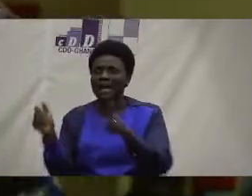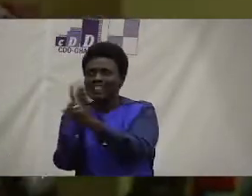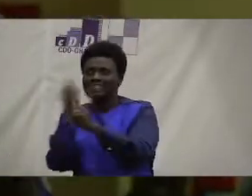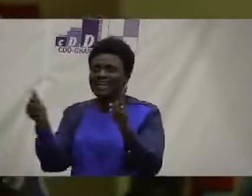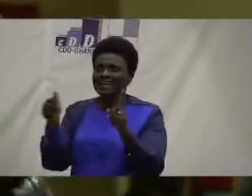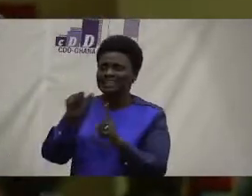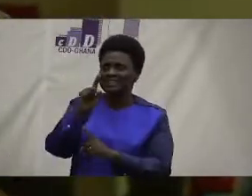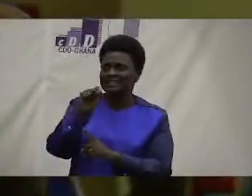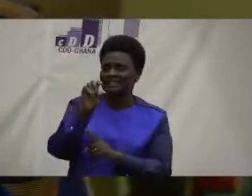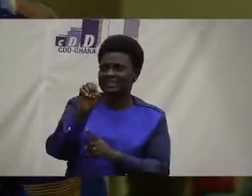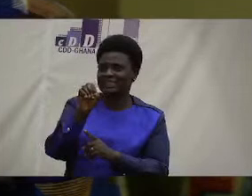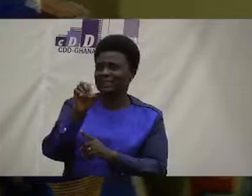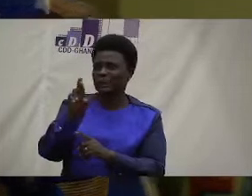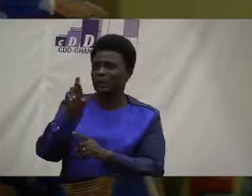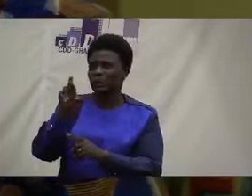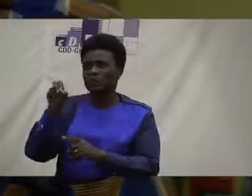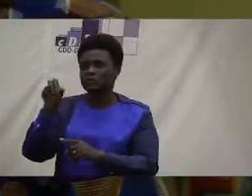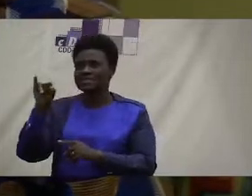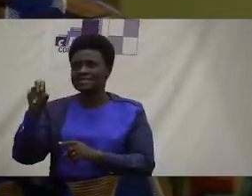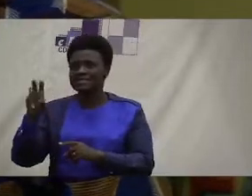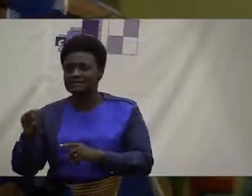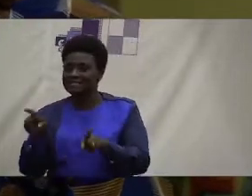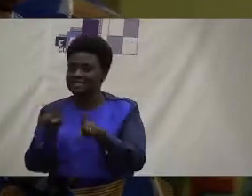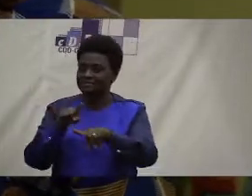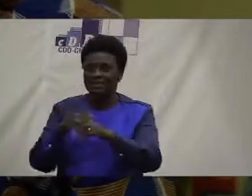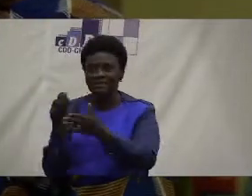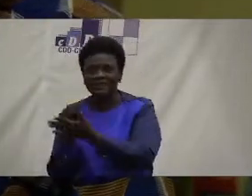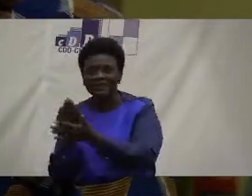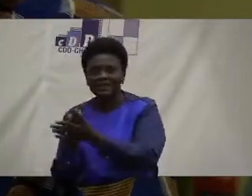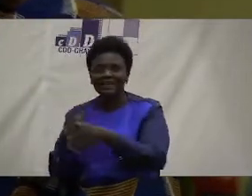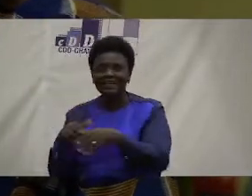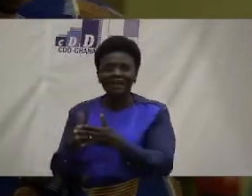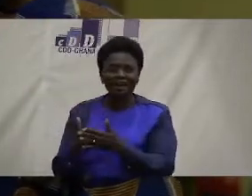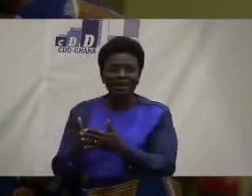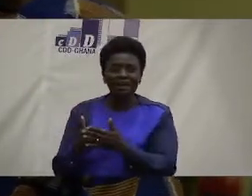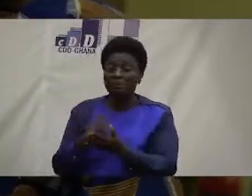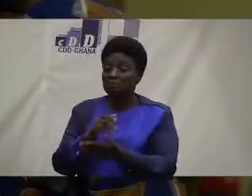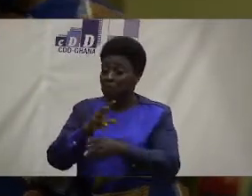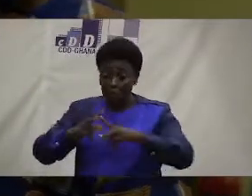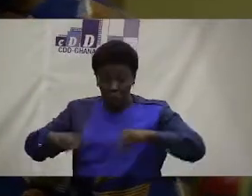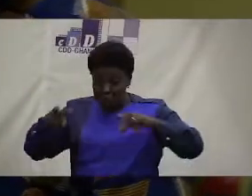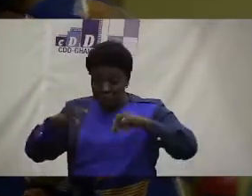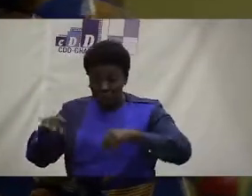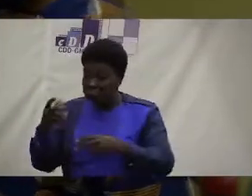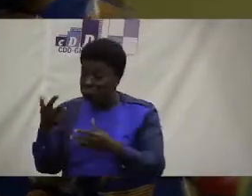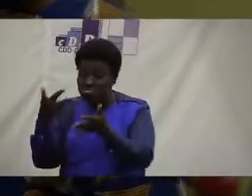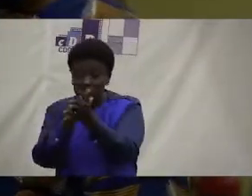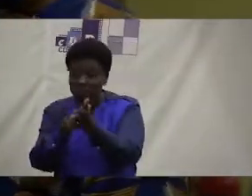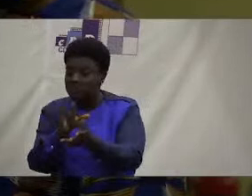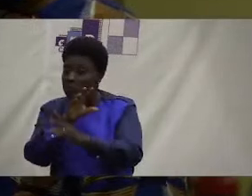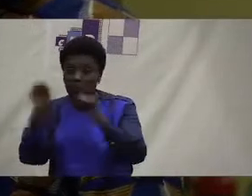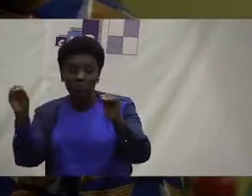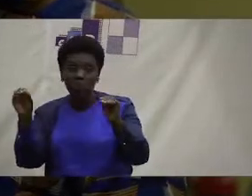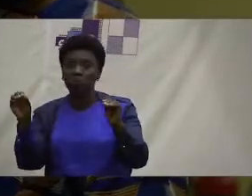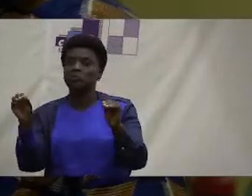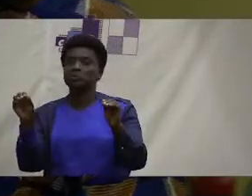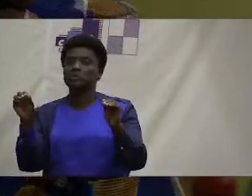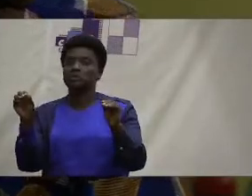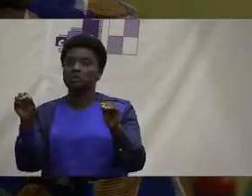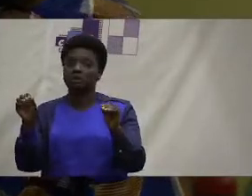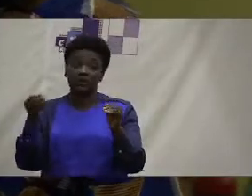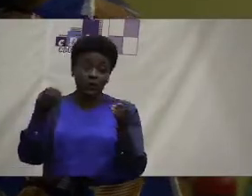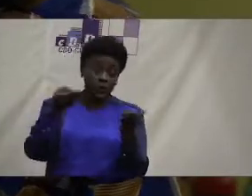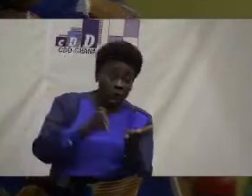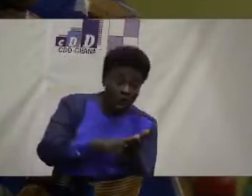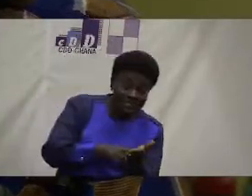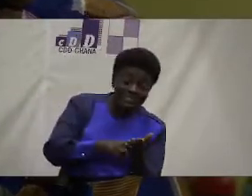how jihadists are getting in and so on. No research has so far proven that the